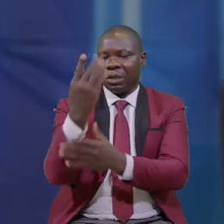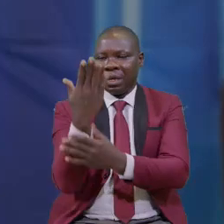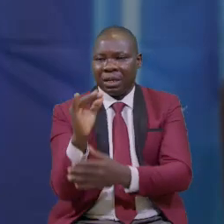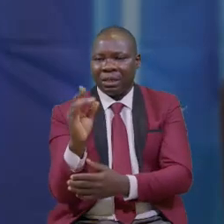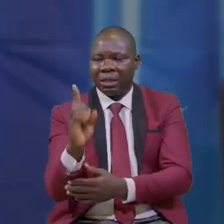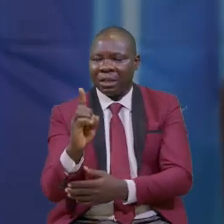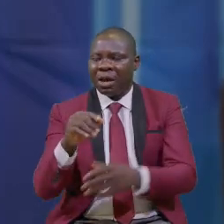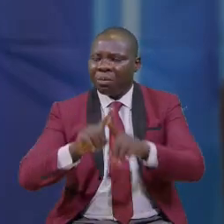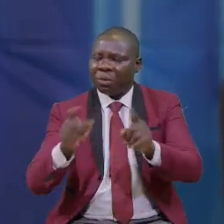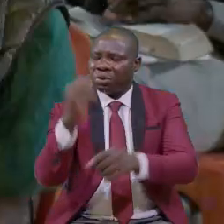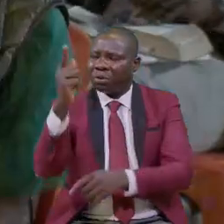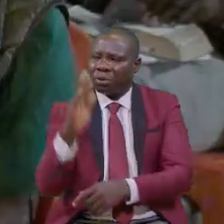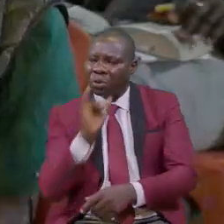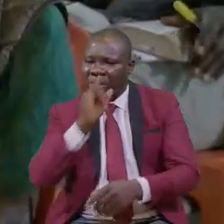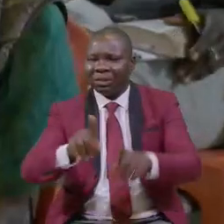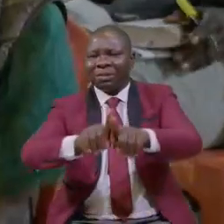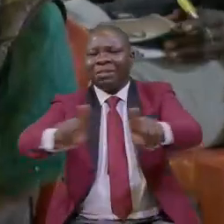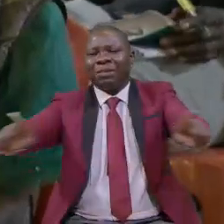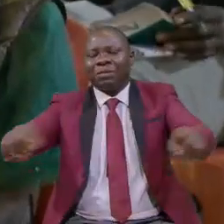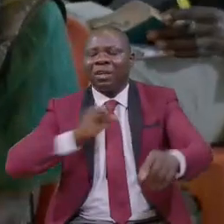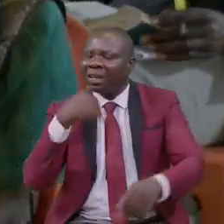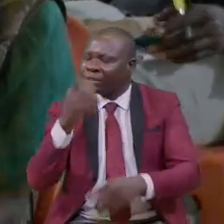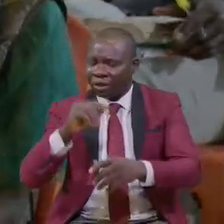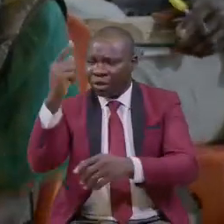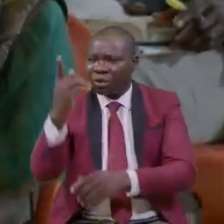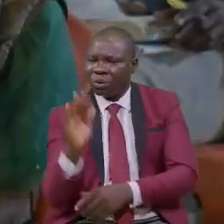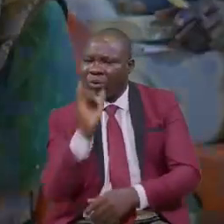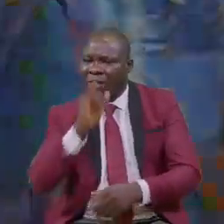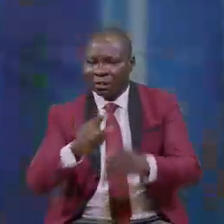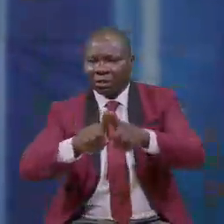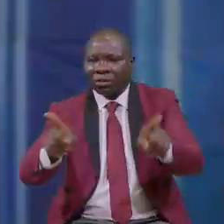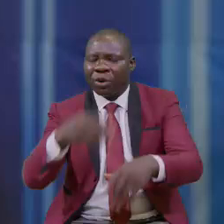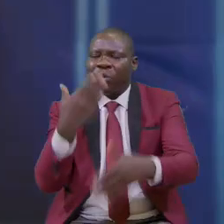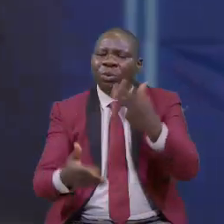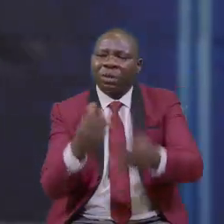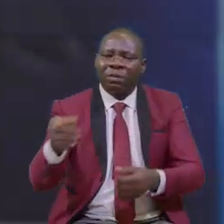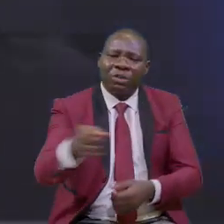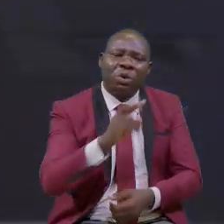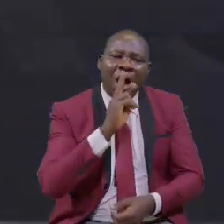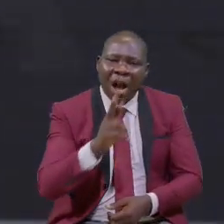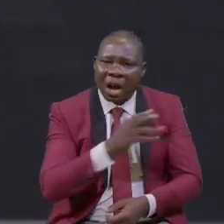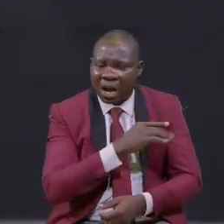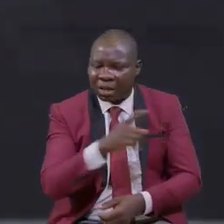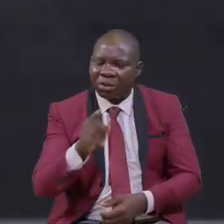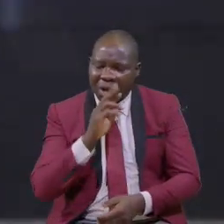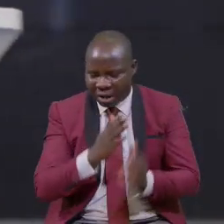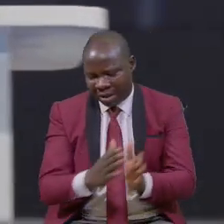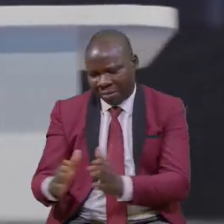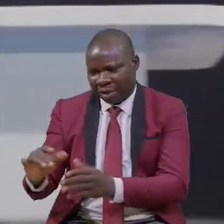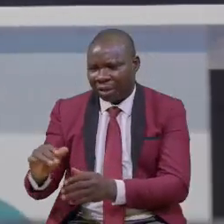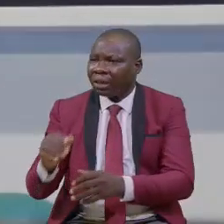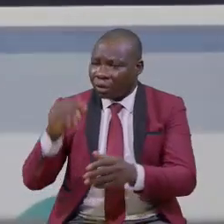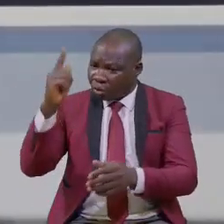said God is different. Whatever you have been and you are coming, and you know what you've done, you